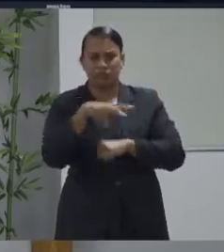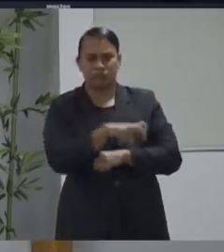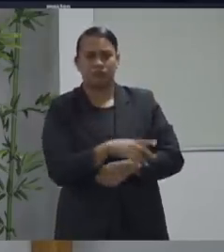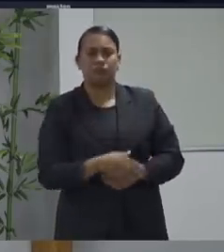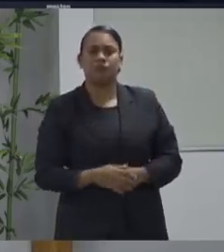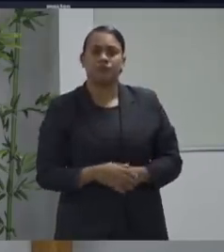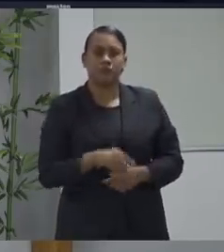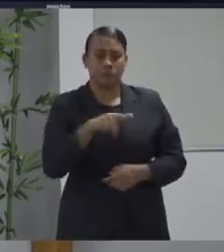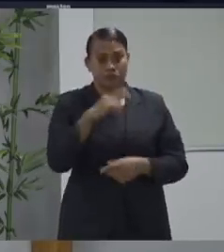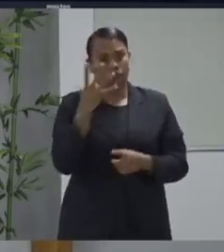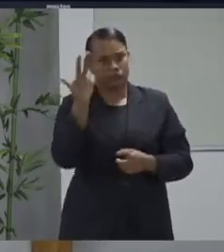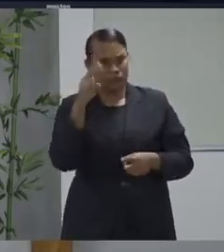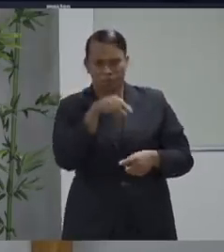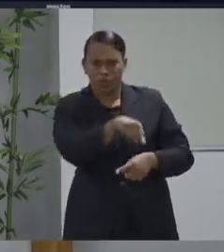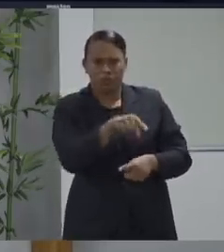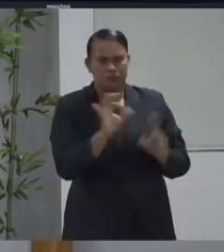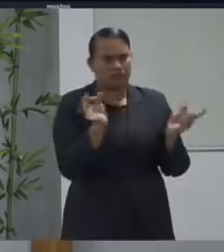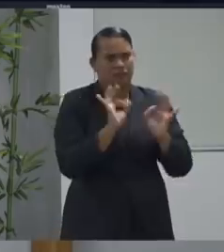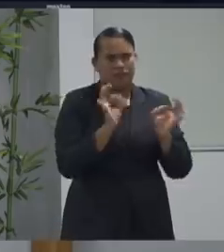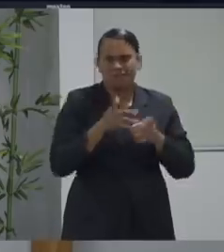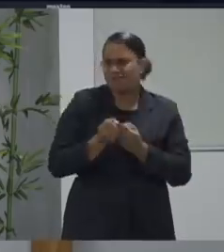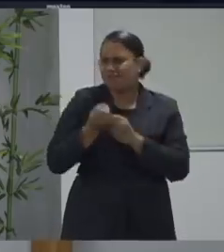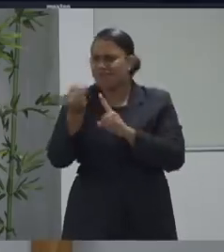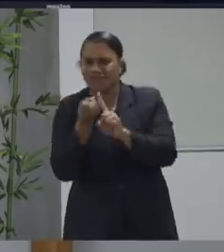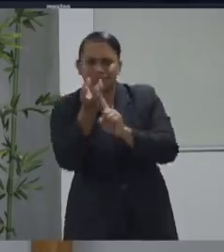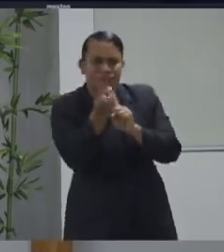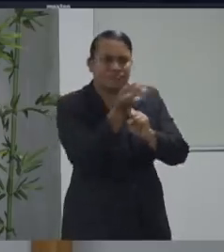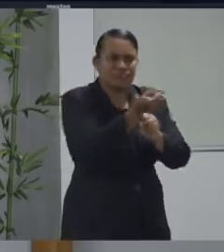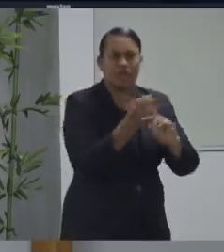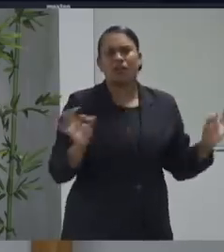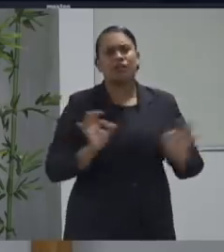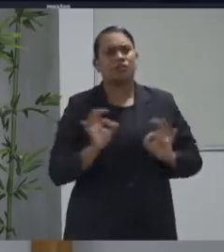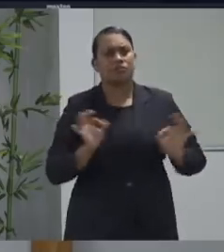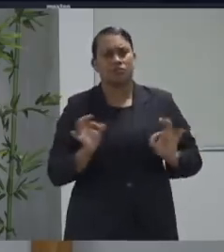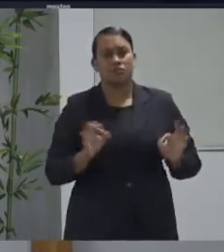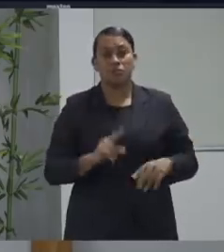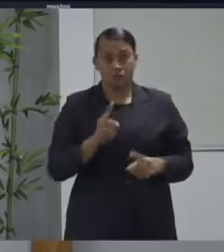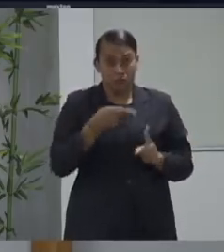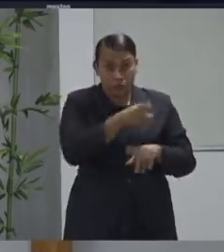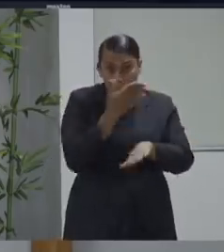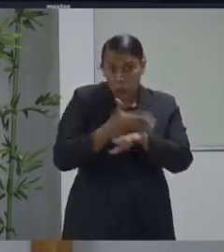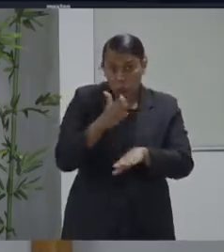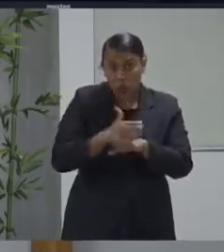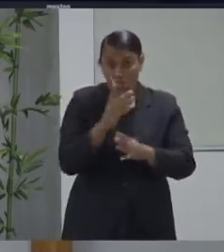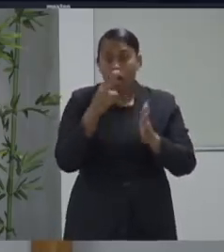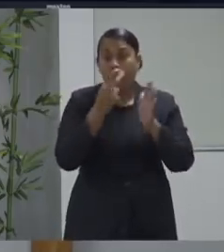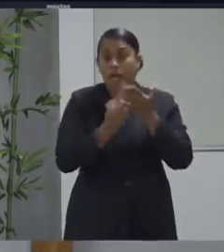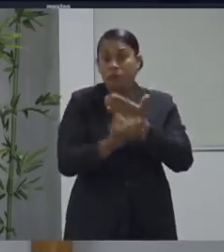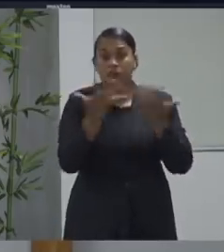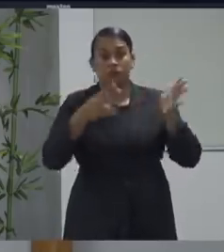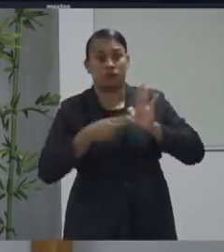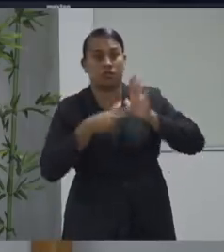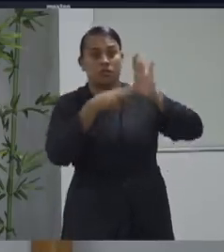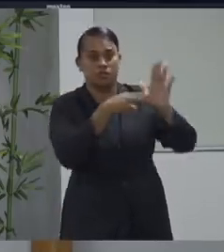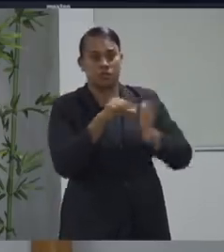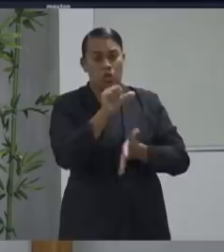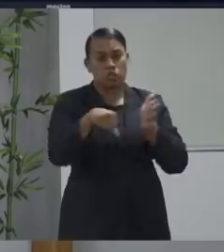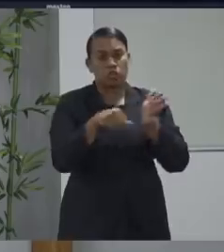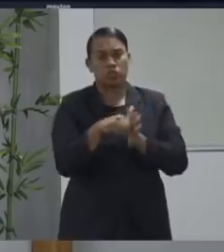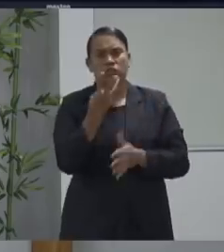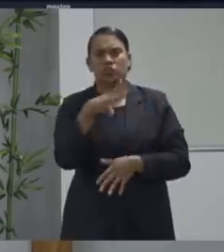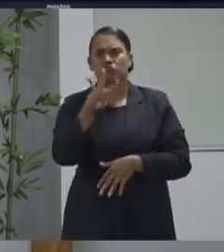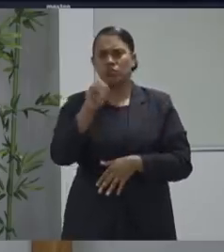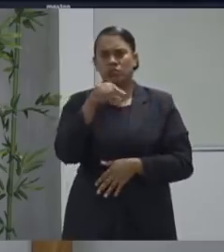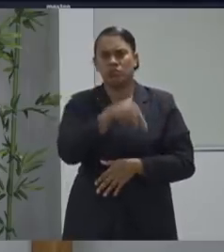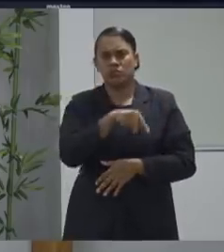in no additional cases. And this new case in Nandi is a 20-year-old woman who also entered self-quarantine